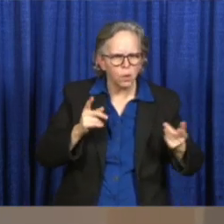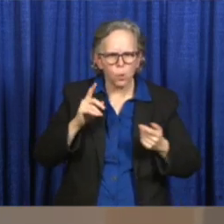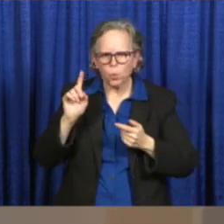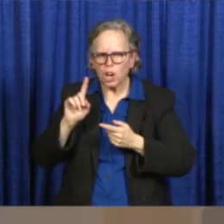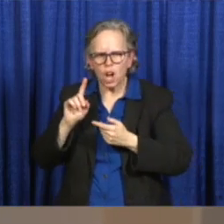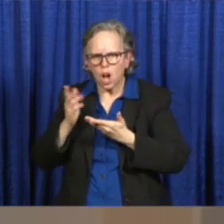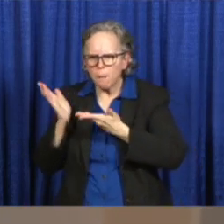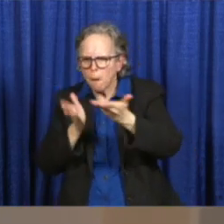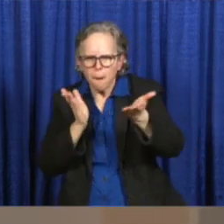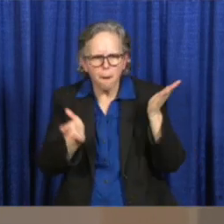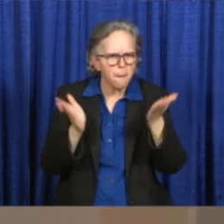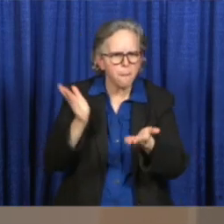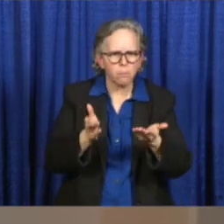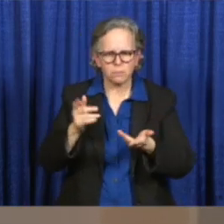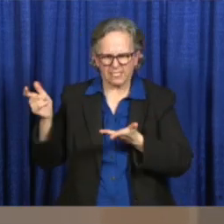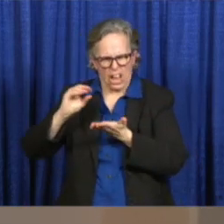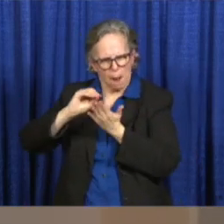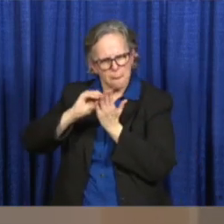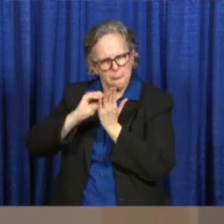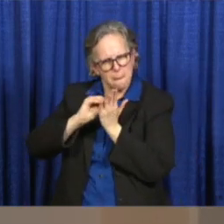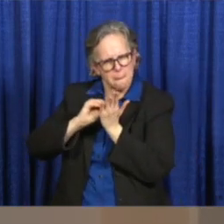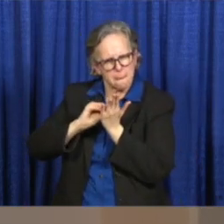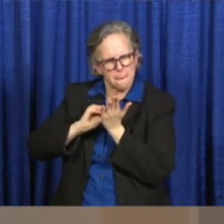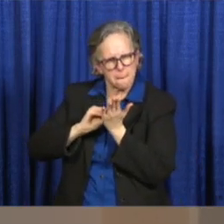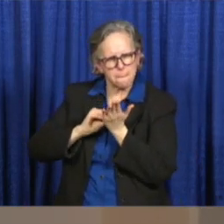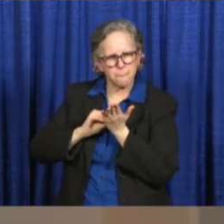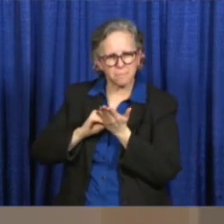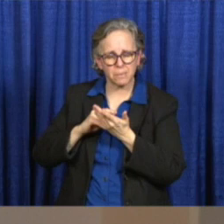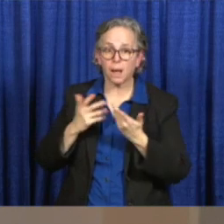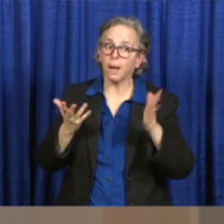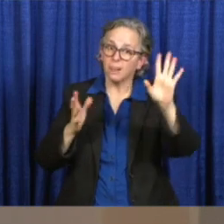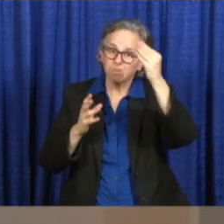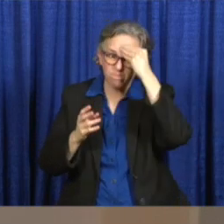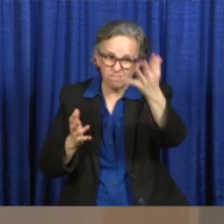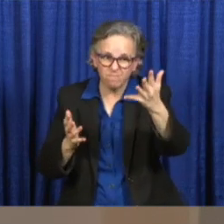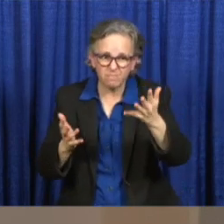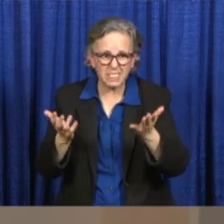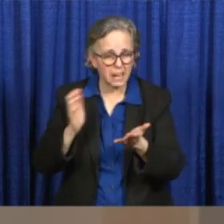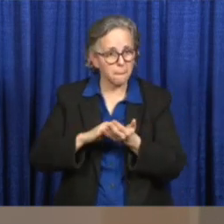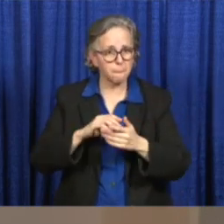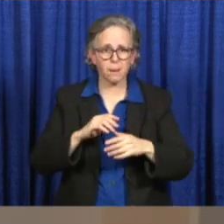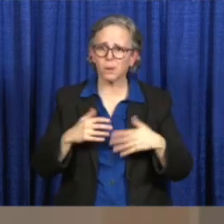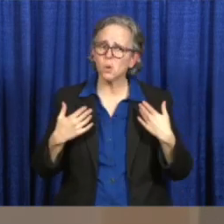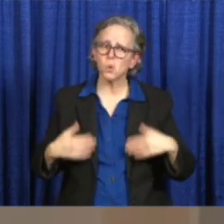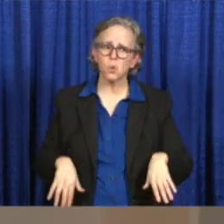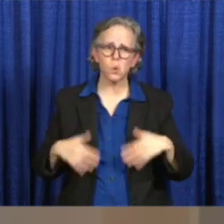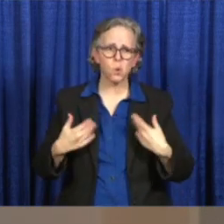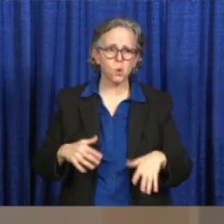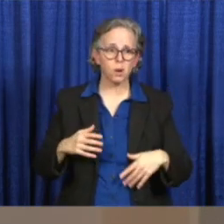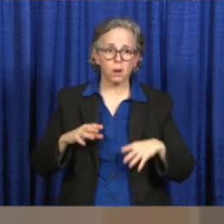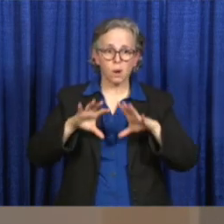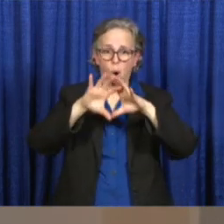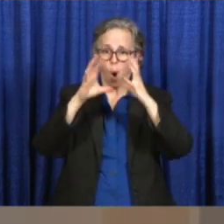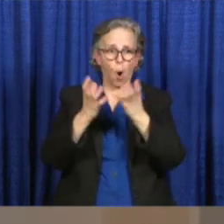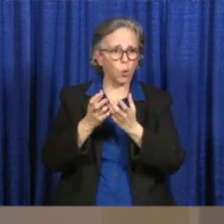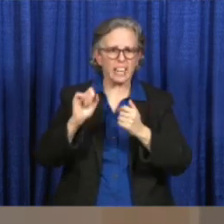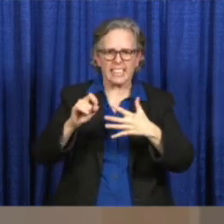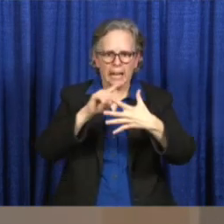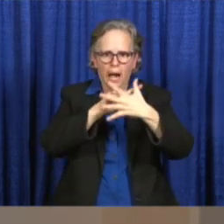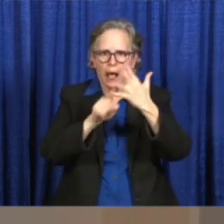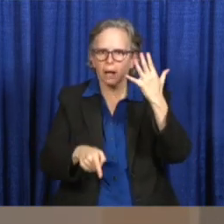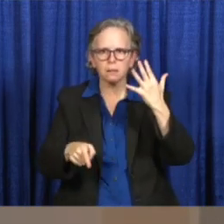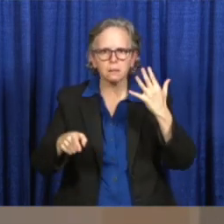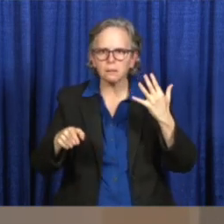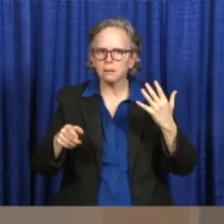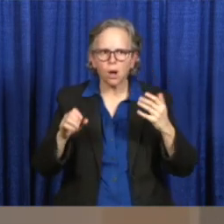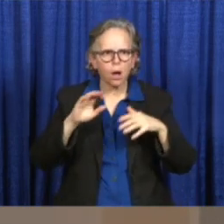lot of, I say this time and time again, the whole world needs these things. And every